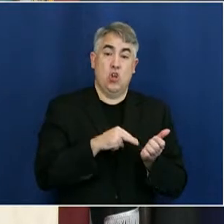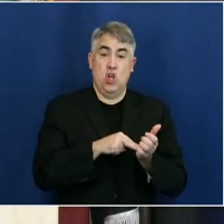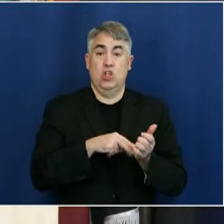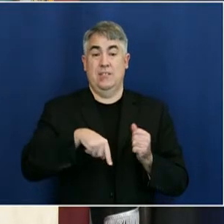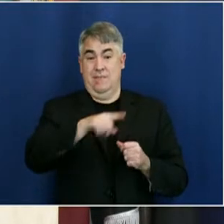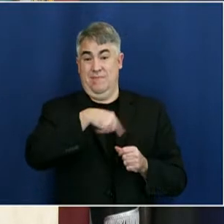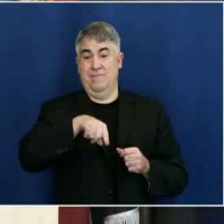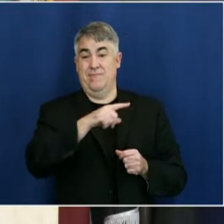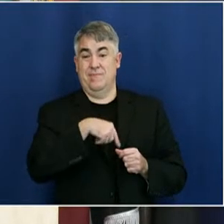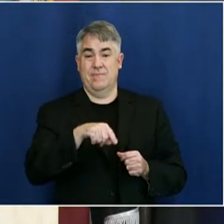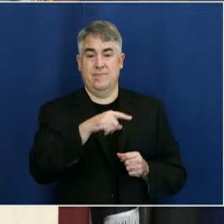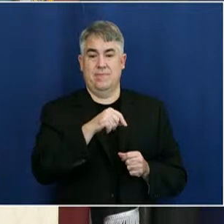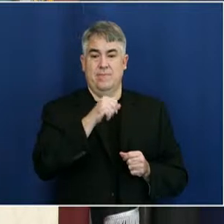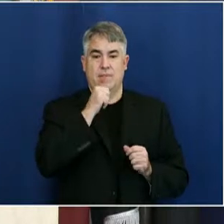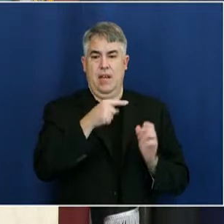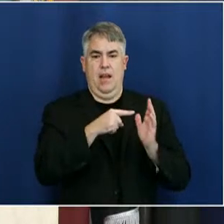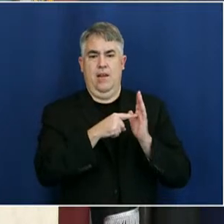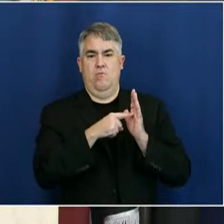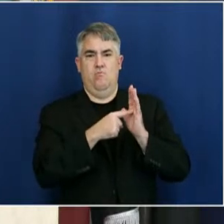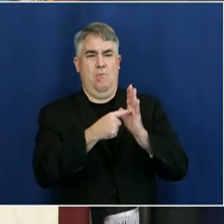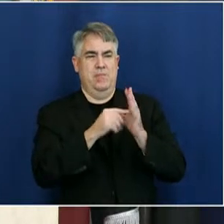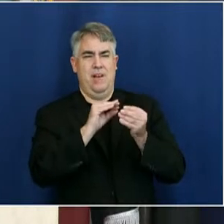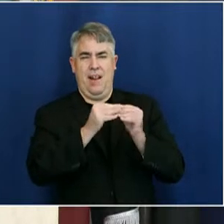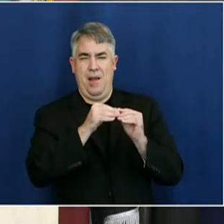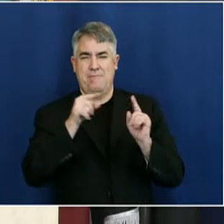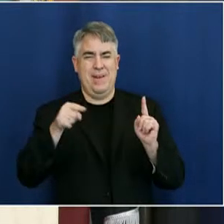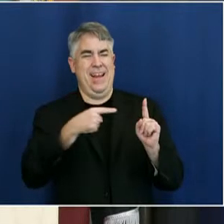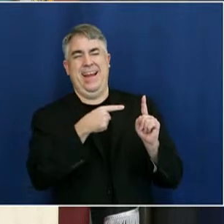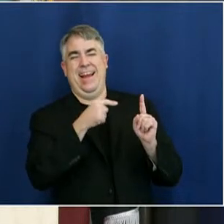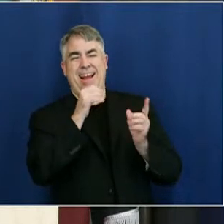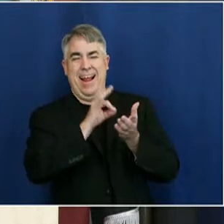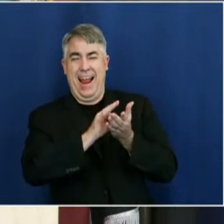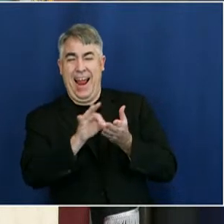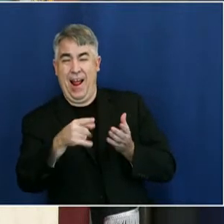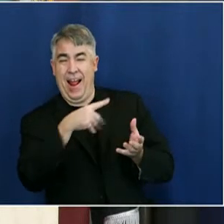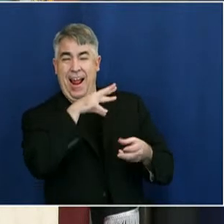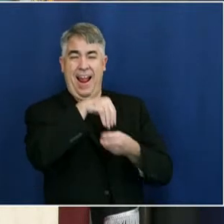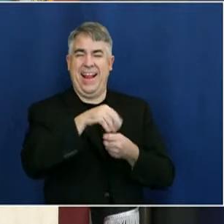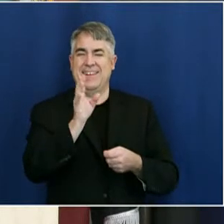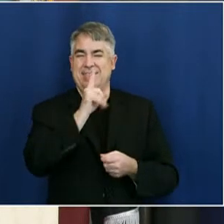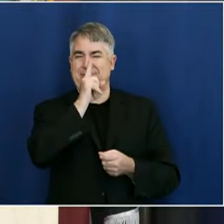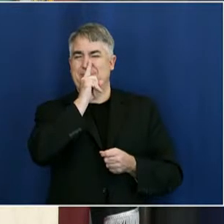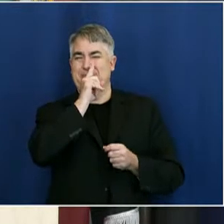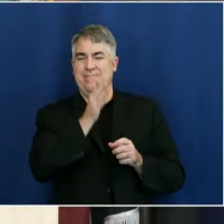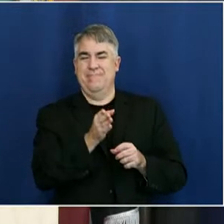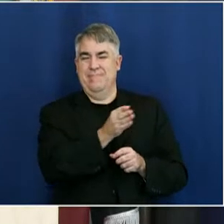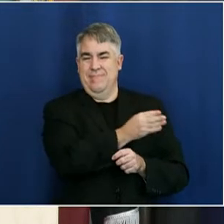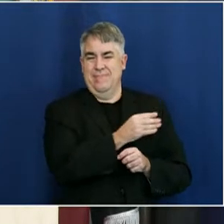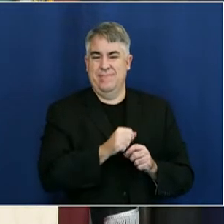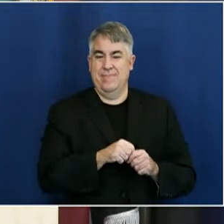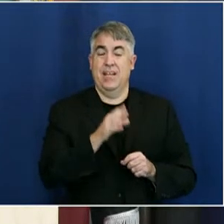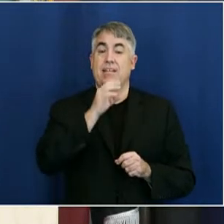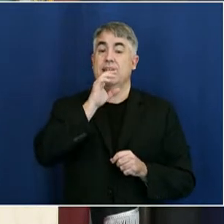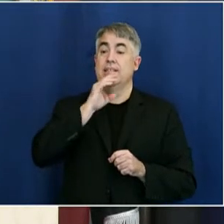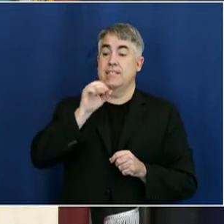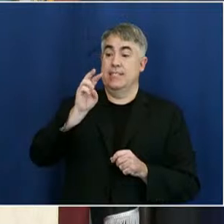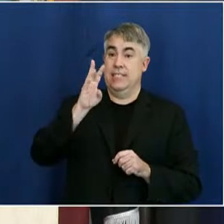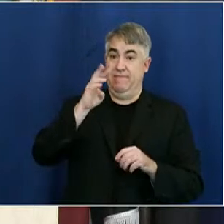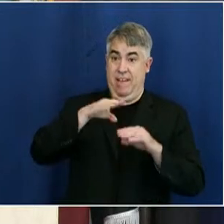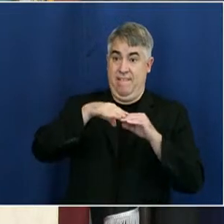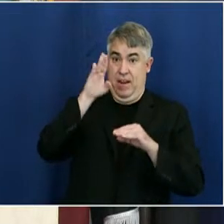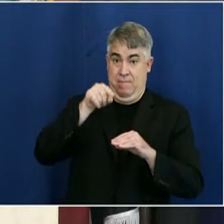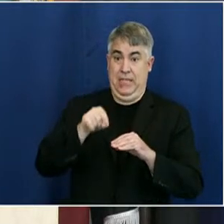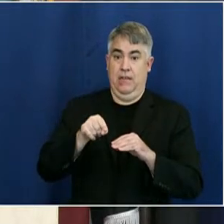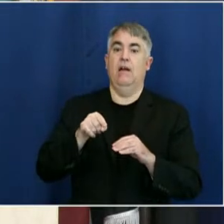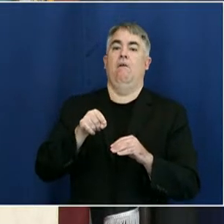number of cases, which are predominantly cases tend to be younger folks, and seniors, again, more reflective of the community as a whole,